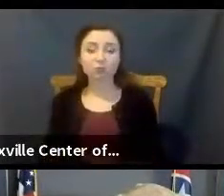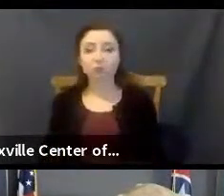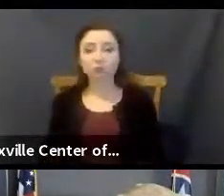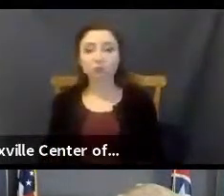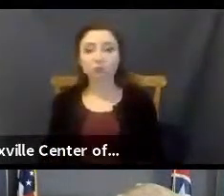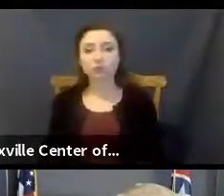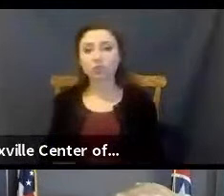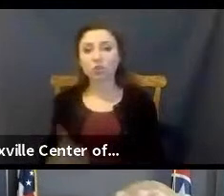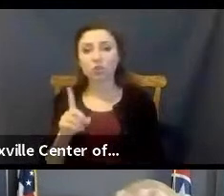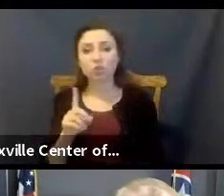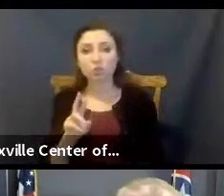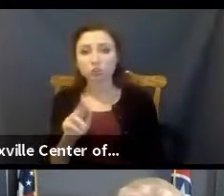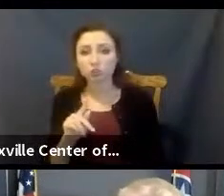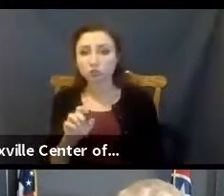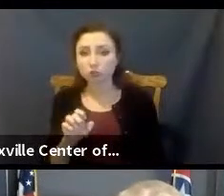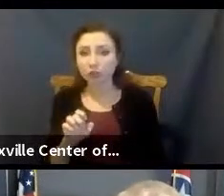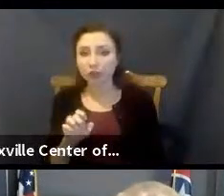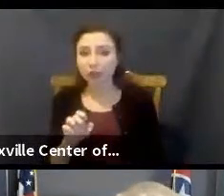Dr. Drake,